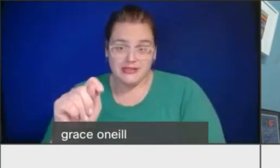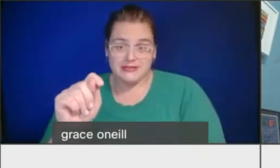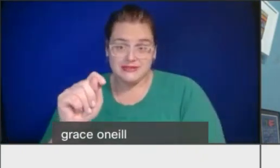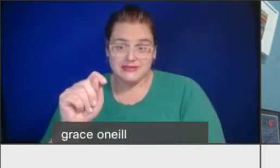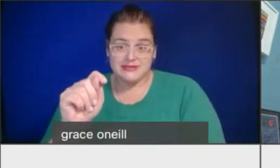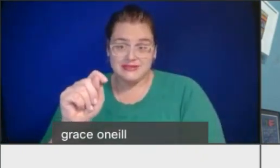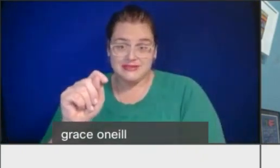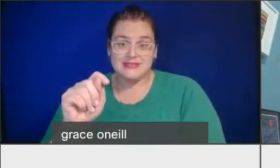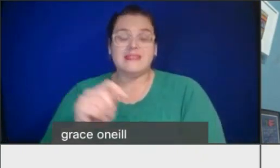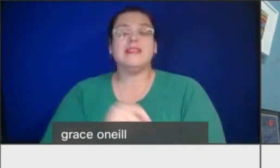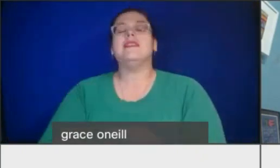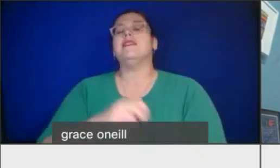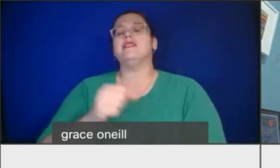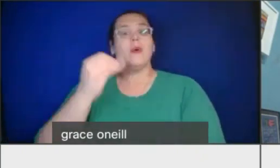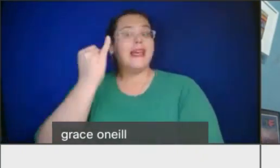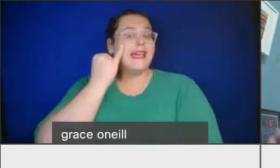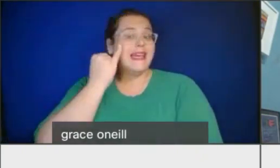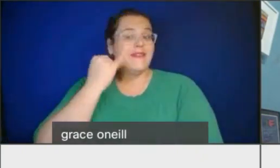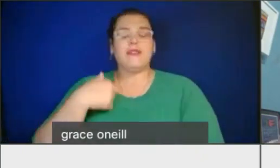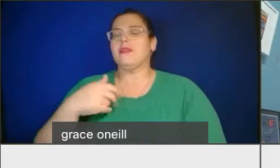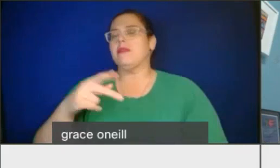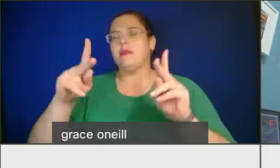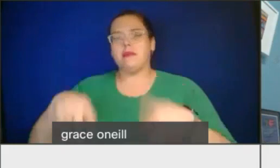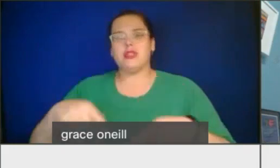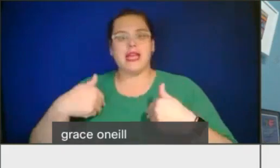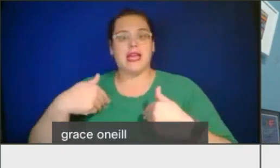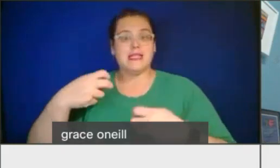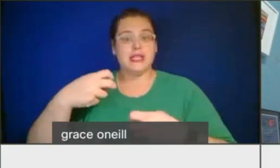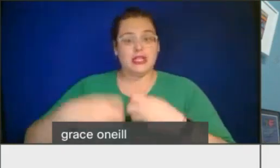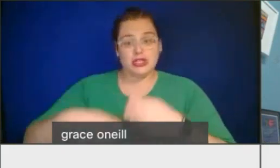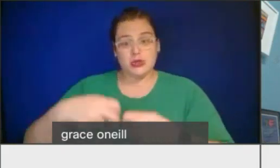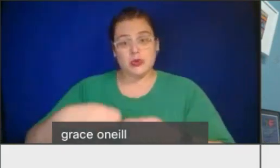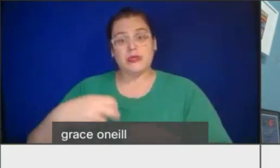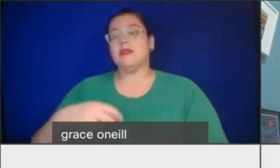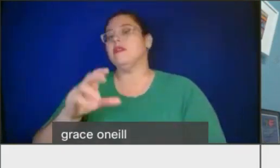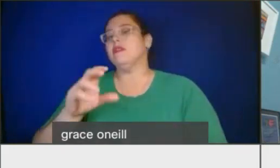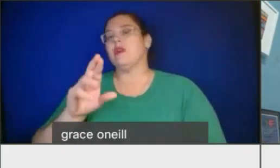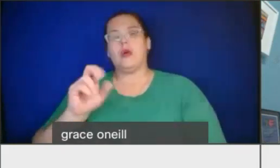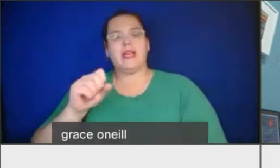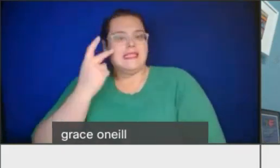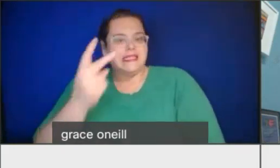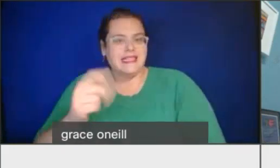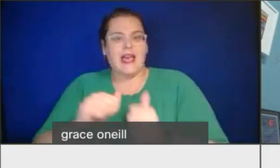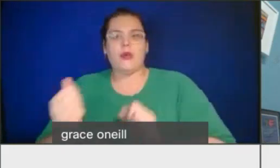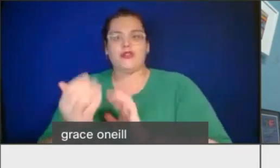an issue because of a person not being vaccinated, they can see how they can address that issue.